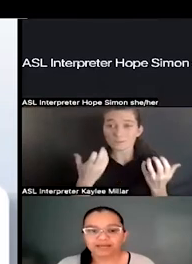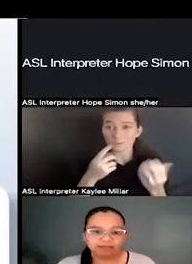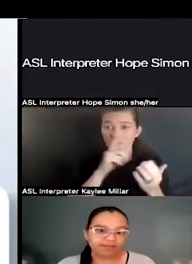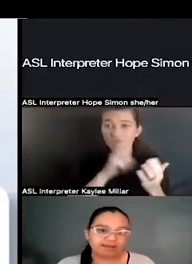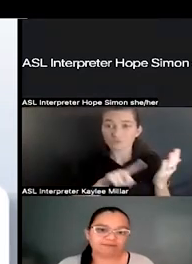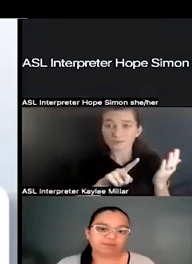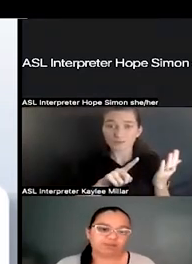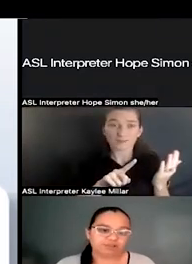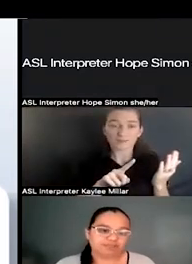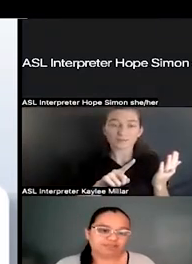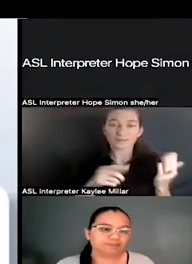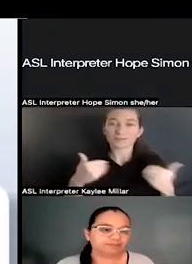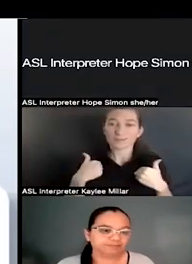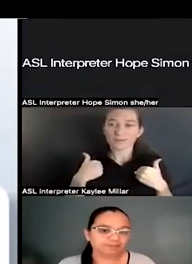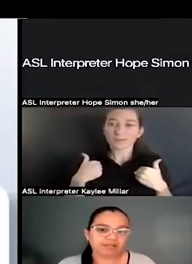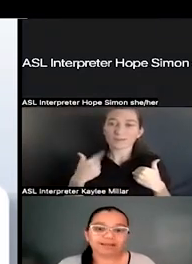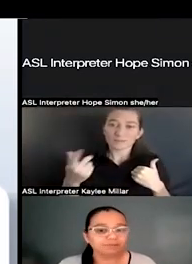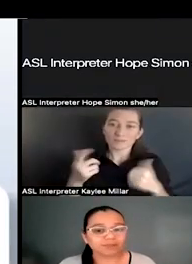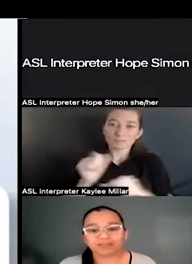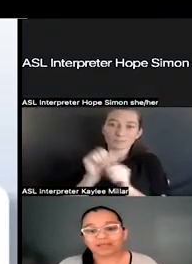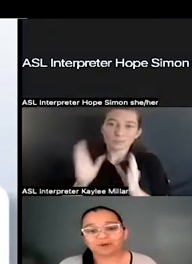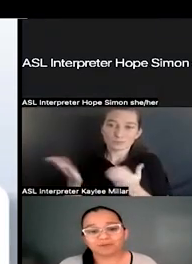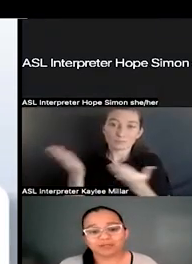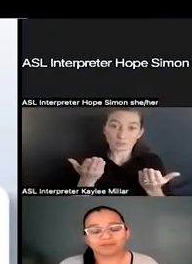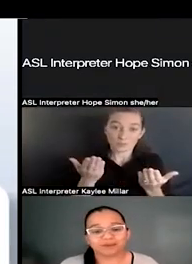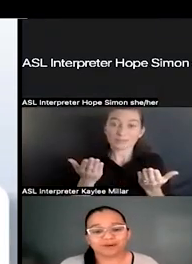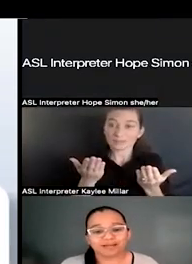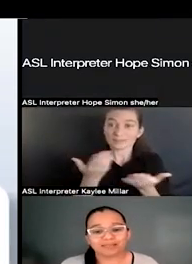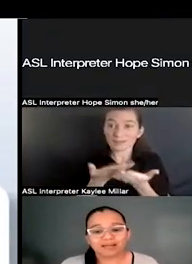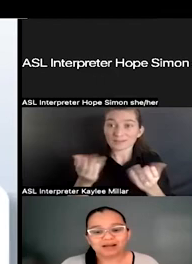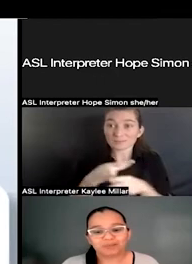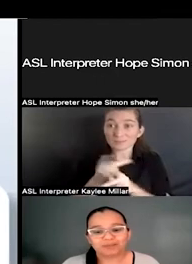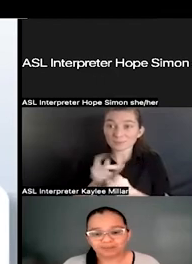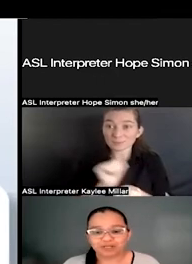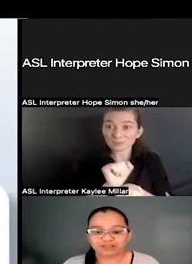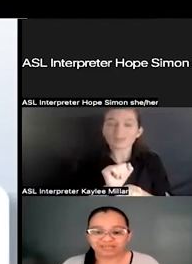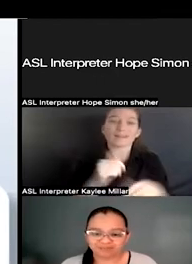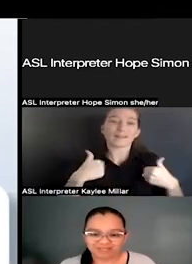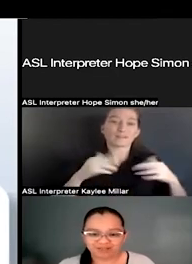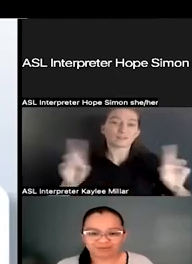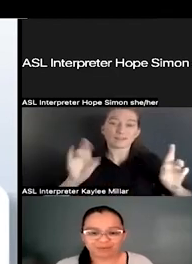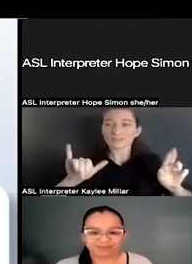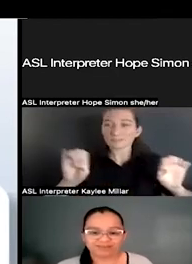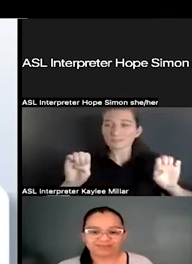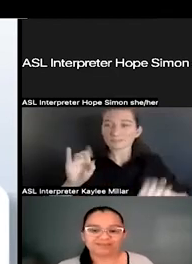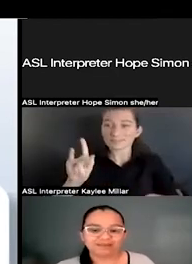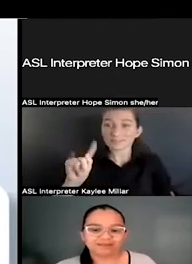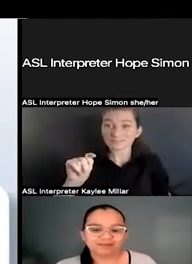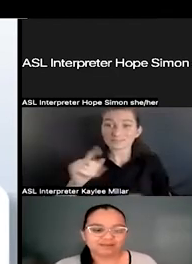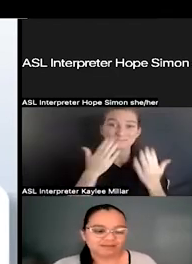and again, have an emergency kit. But again, really thankful. Thank you for the grant and appreciate your time. Thank you, everyone.